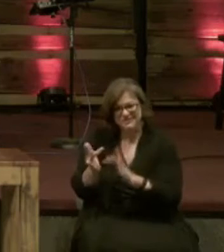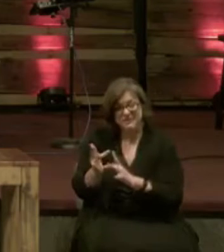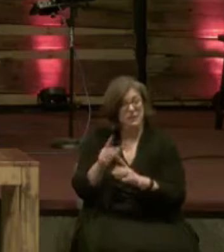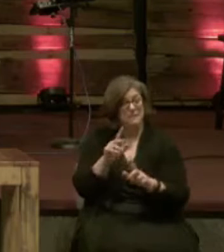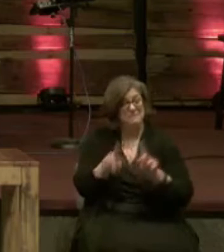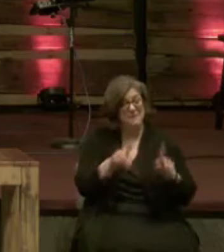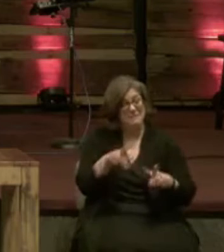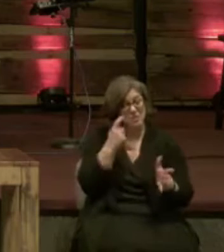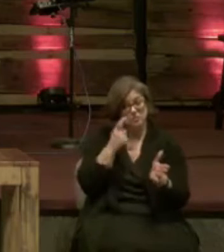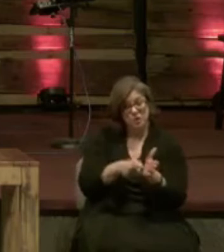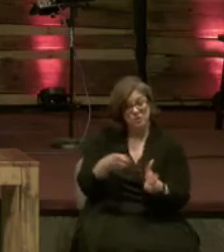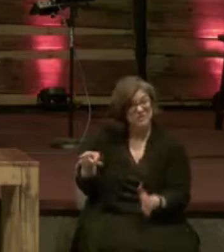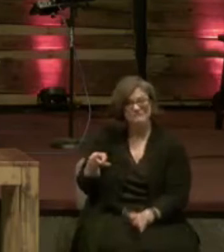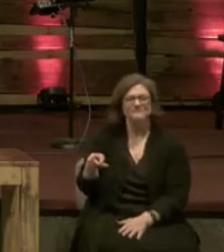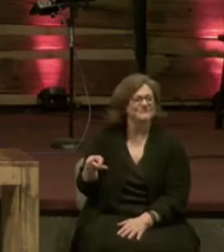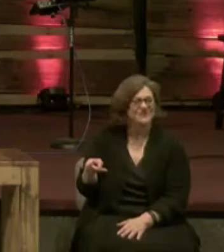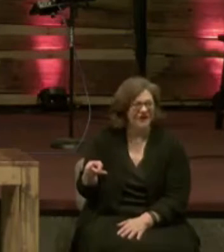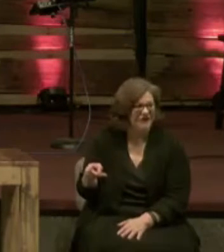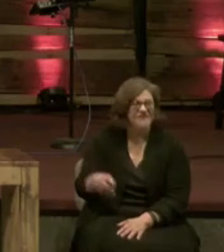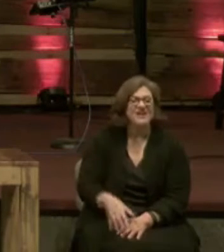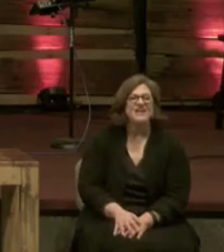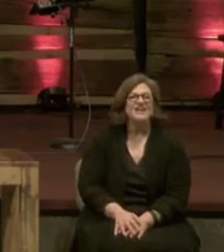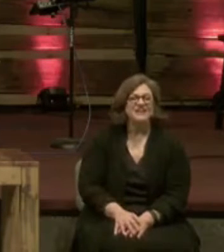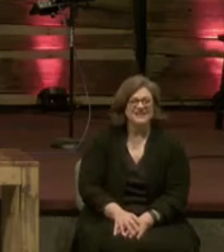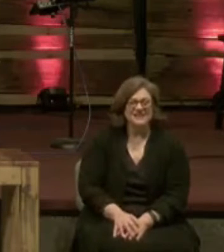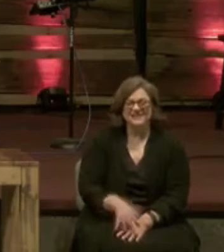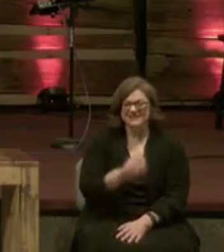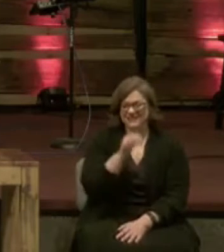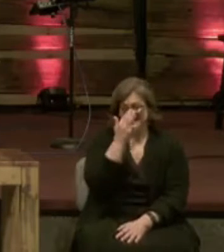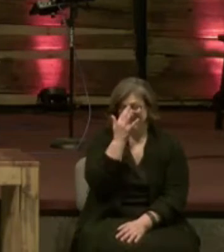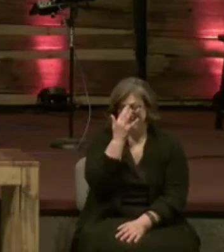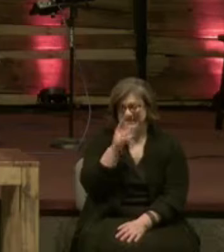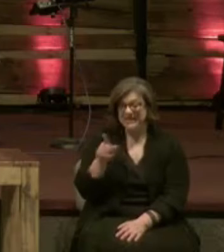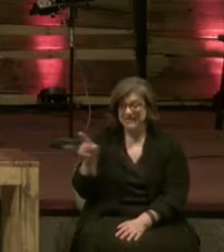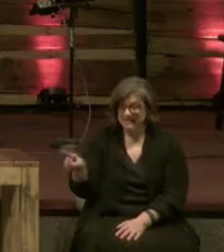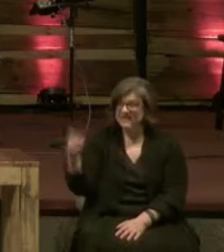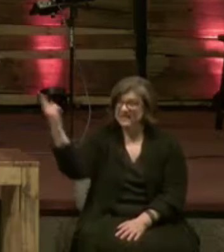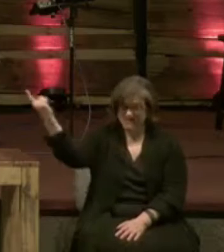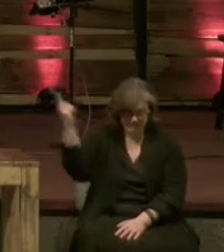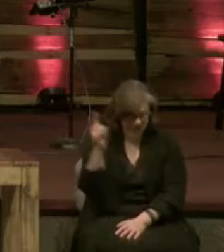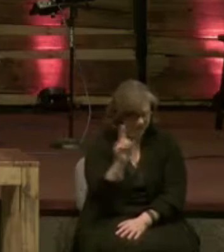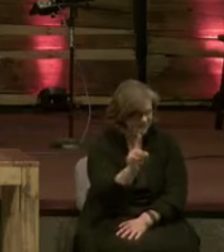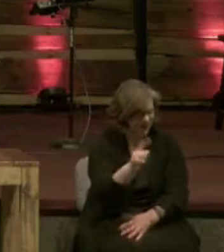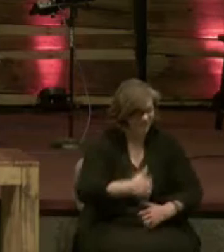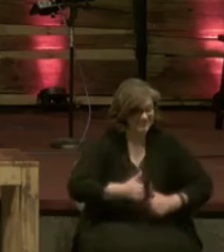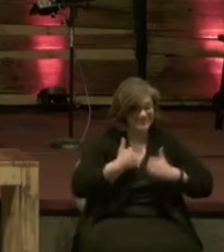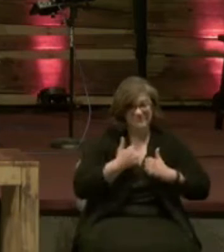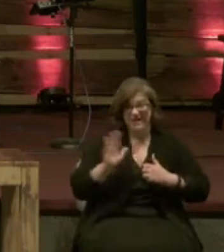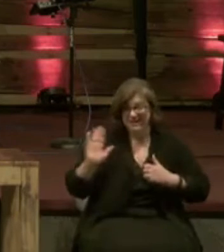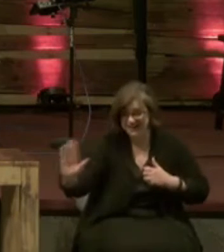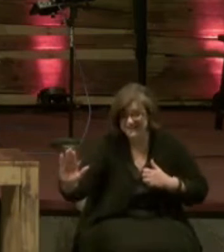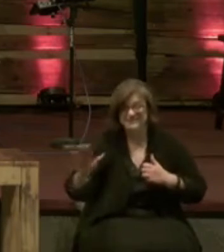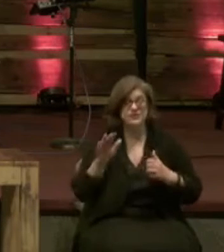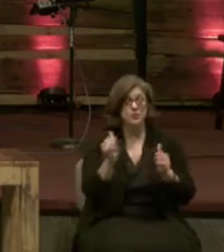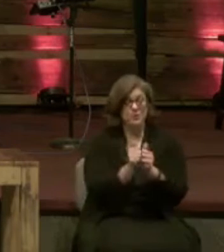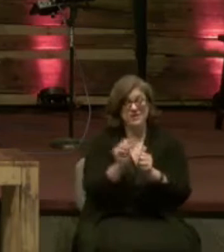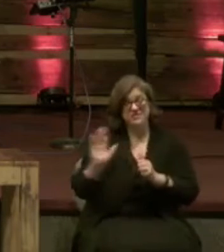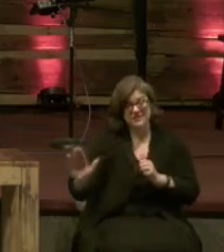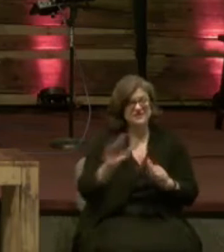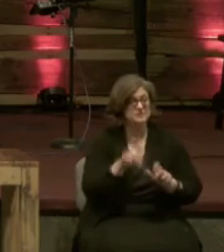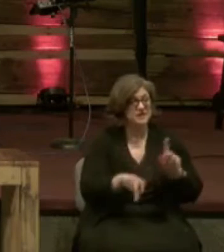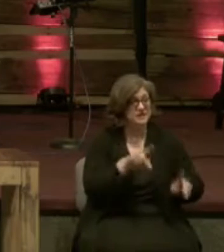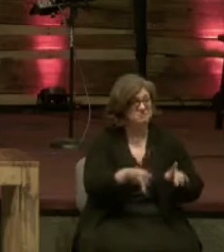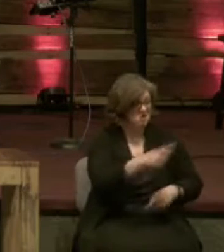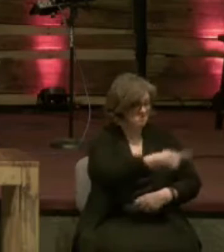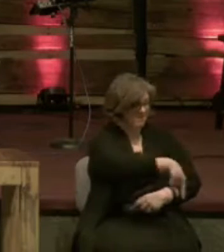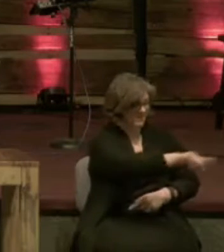him. He came to that which was his own people, but his own did not receive him.